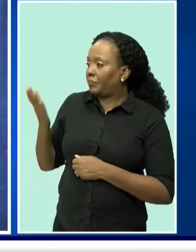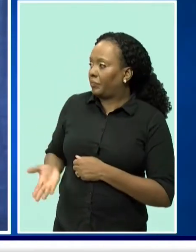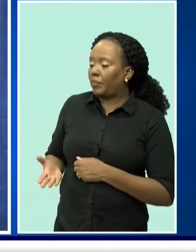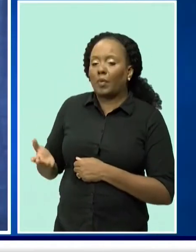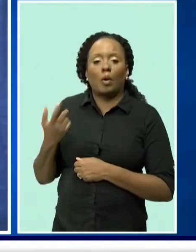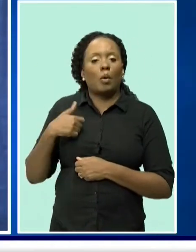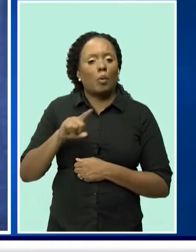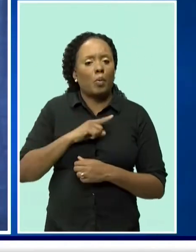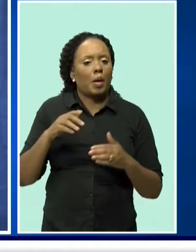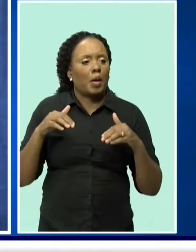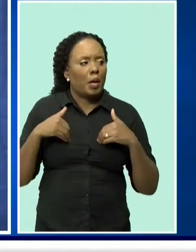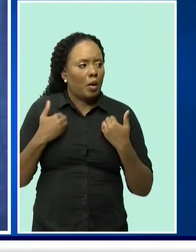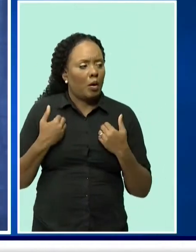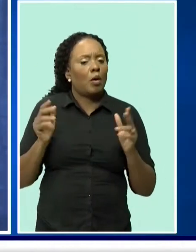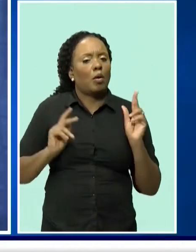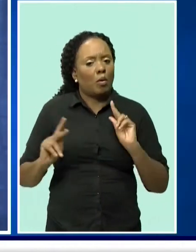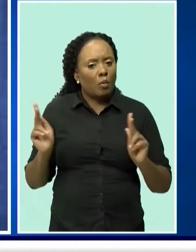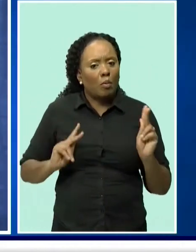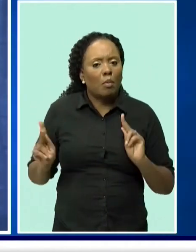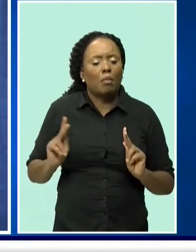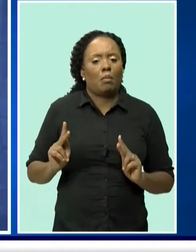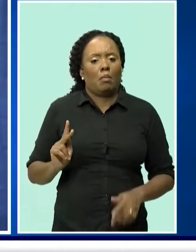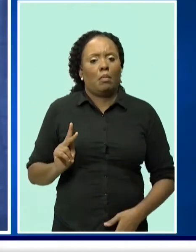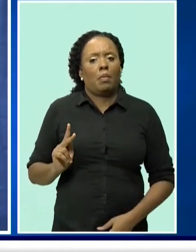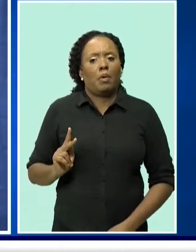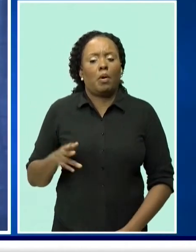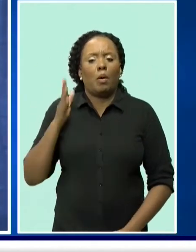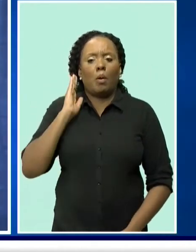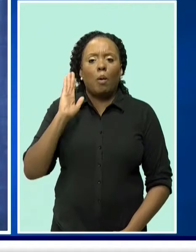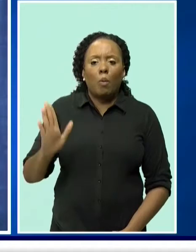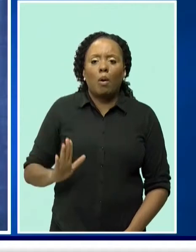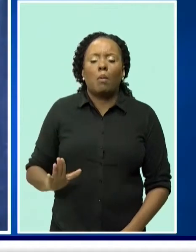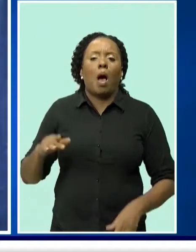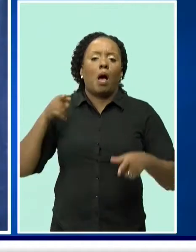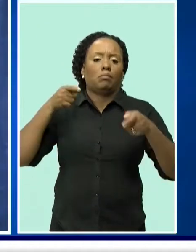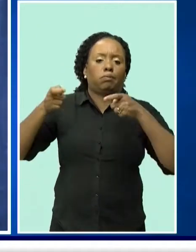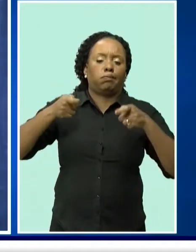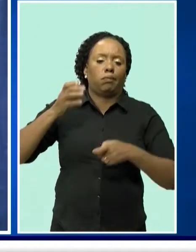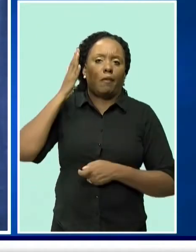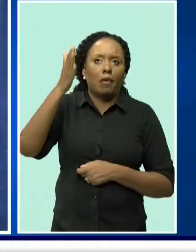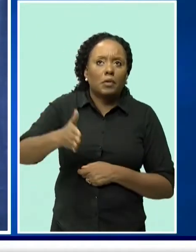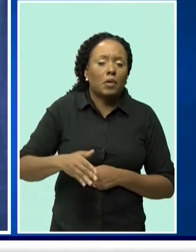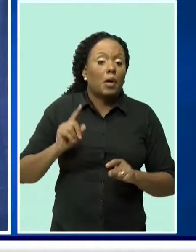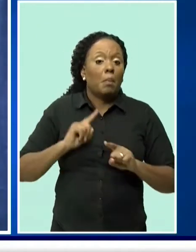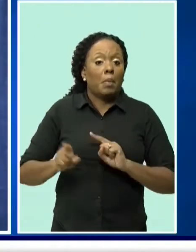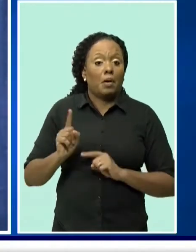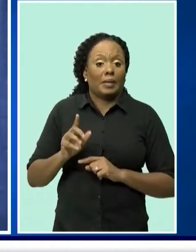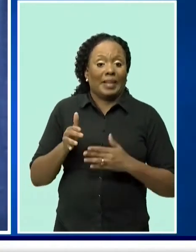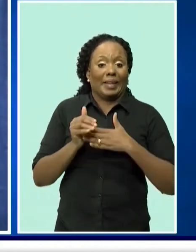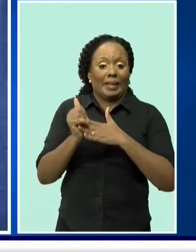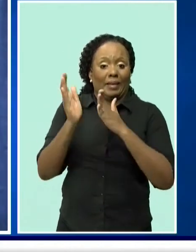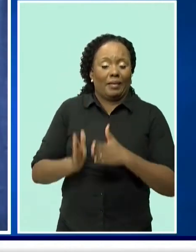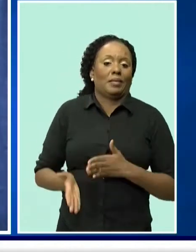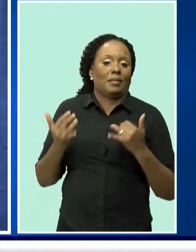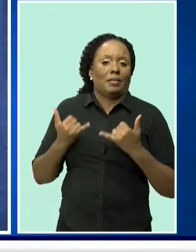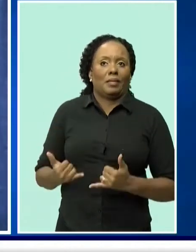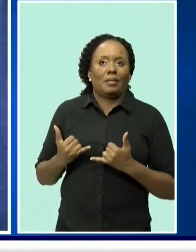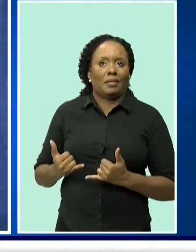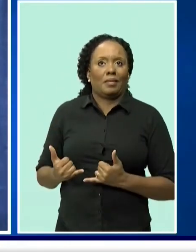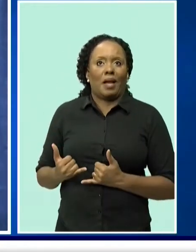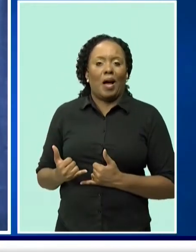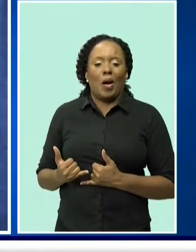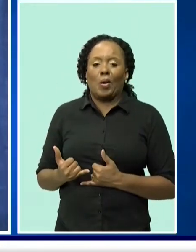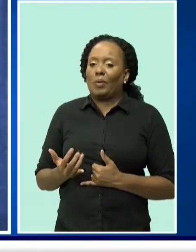of the climate crisis, yet their decisions and inactions are leading us to a point of no